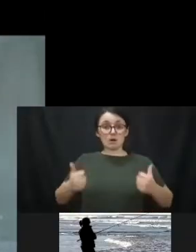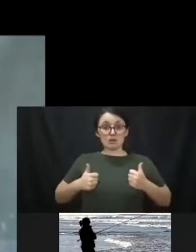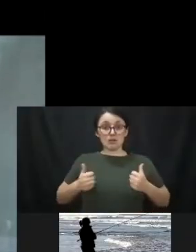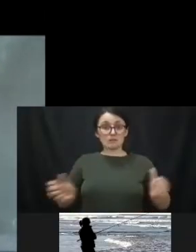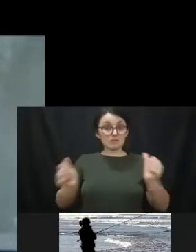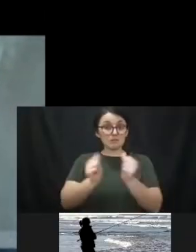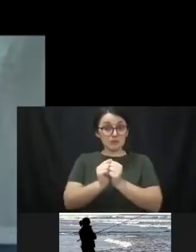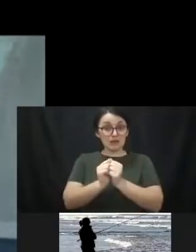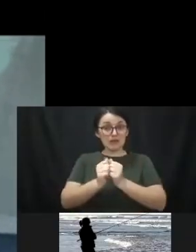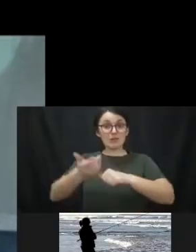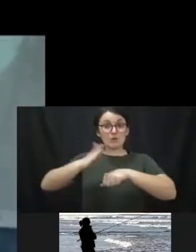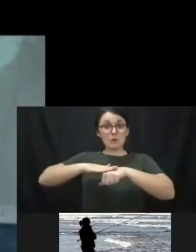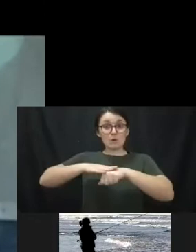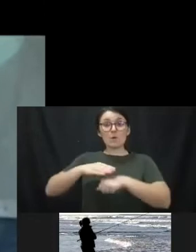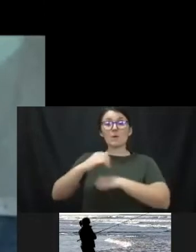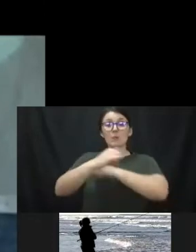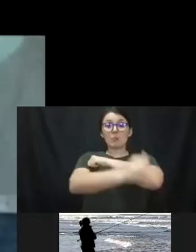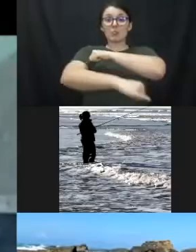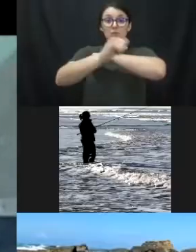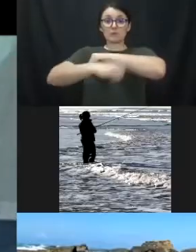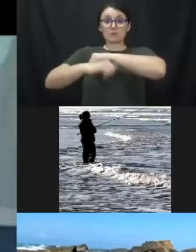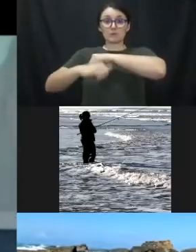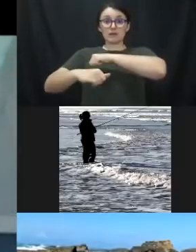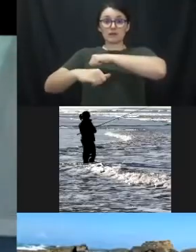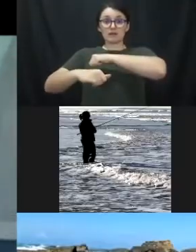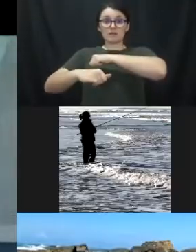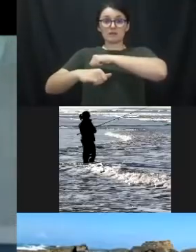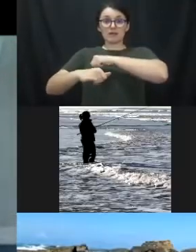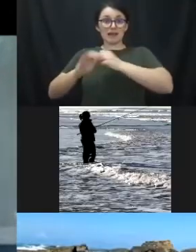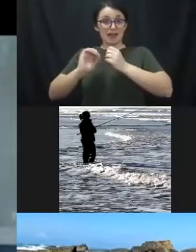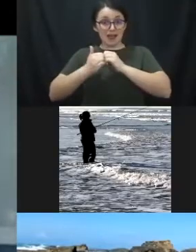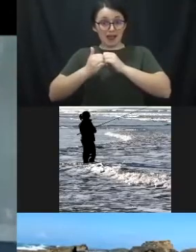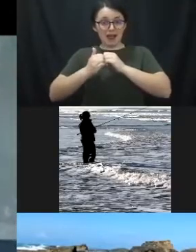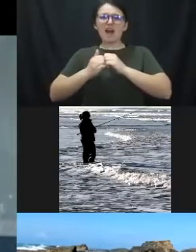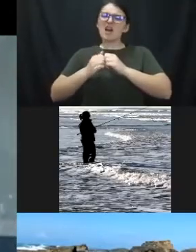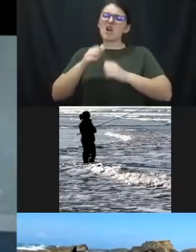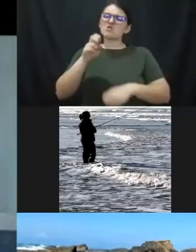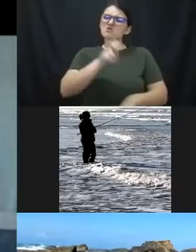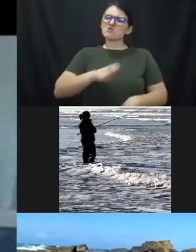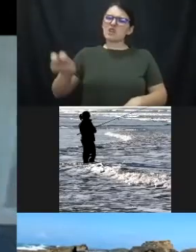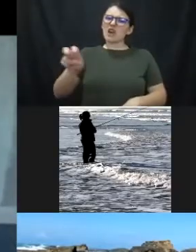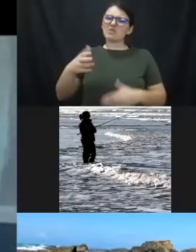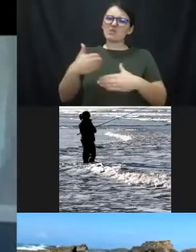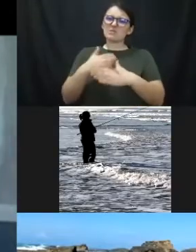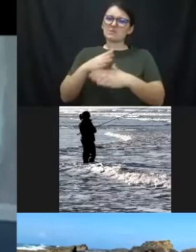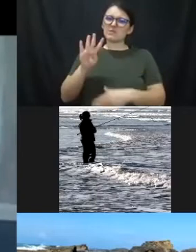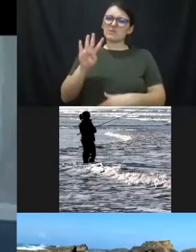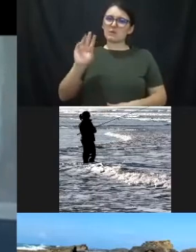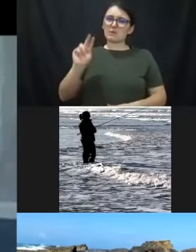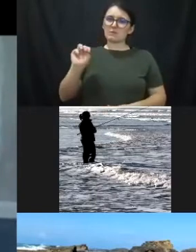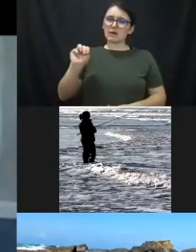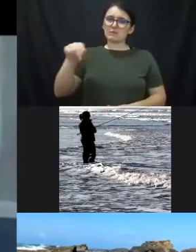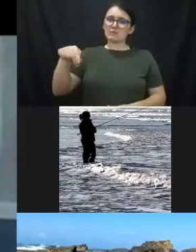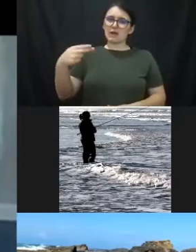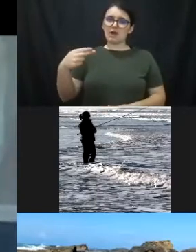whales. And the reason they can is gray whales only travel at 4 miles an hour, so they go really slow, and so the barnacles and the